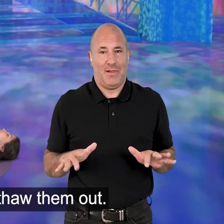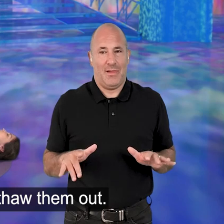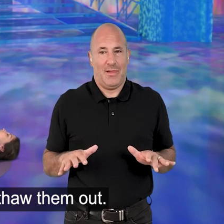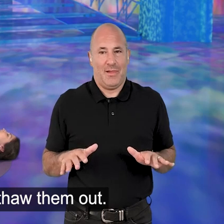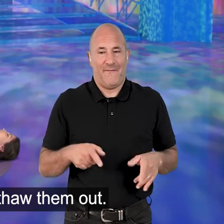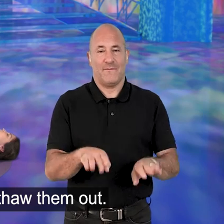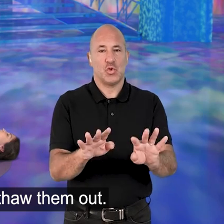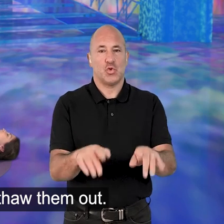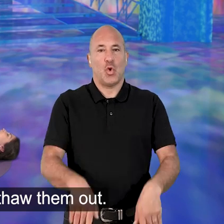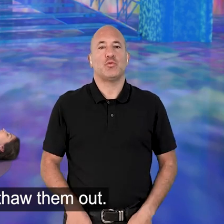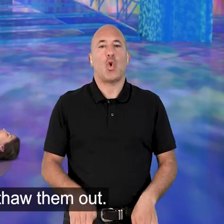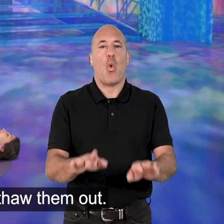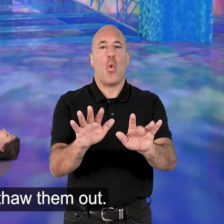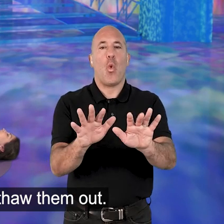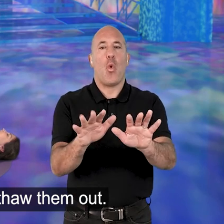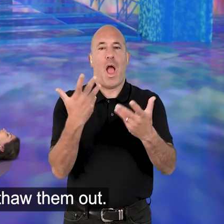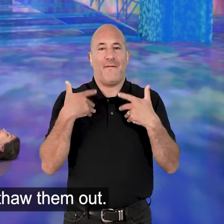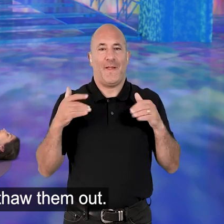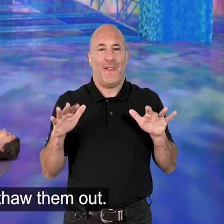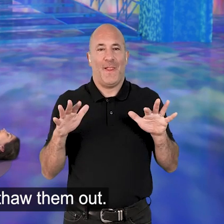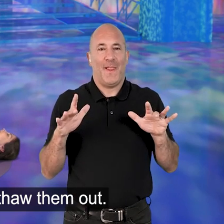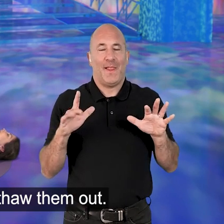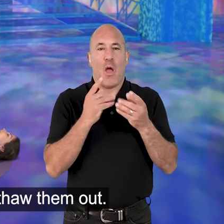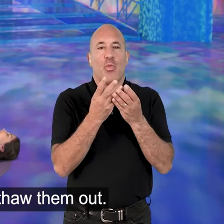our toes to thaw them out.